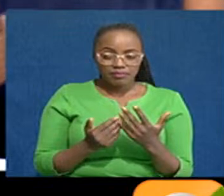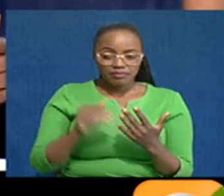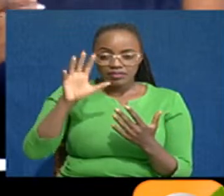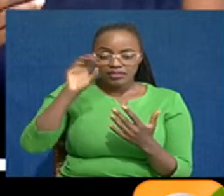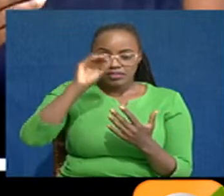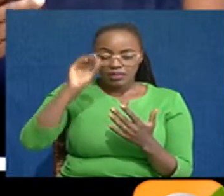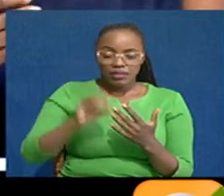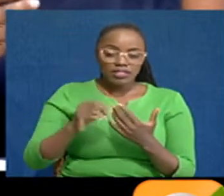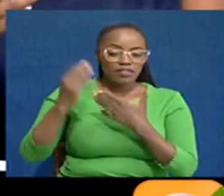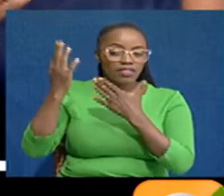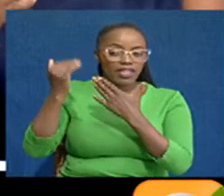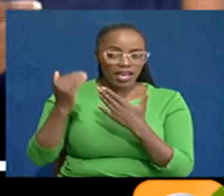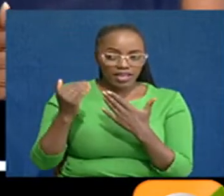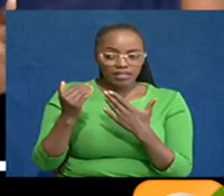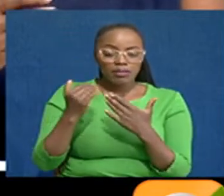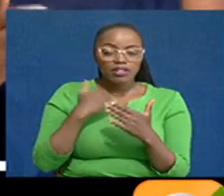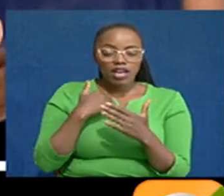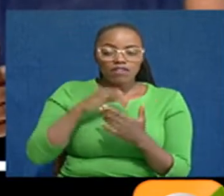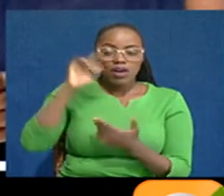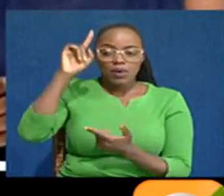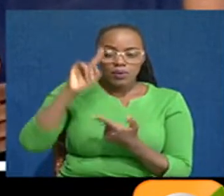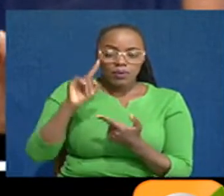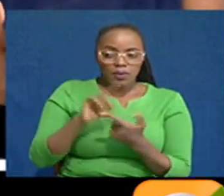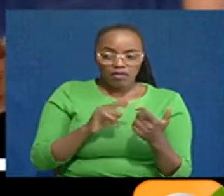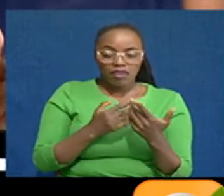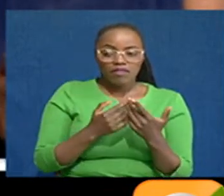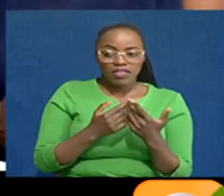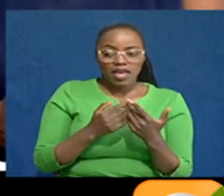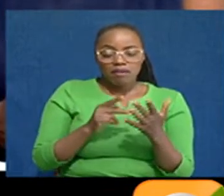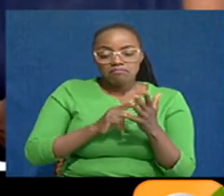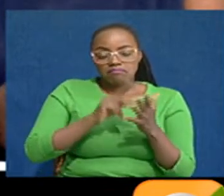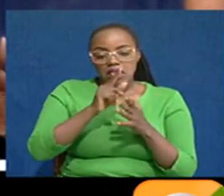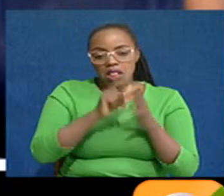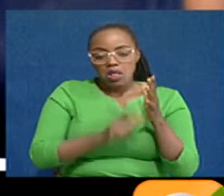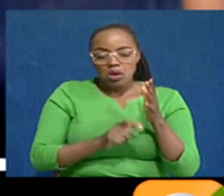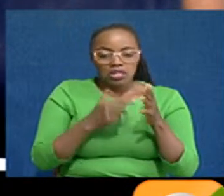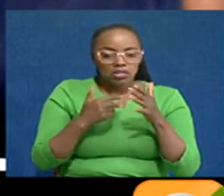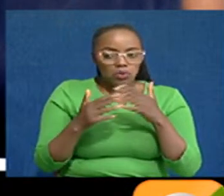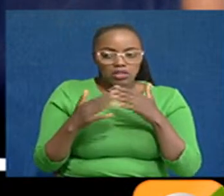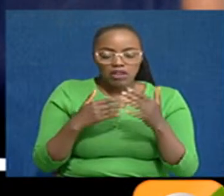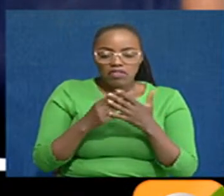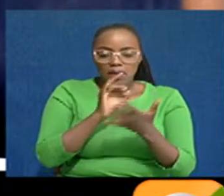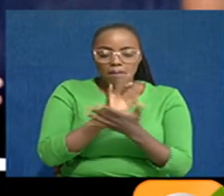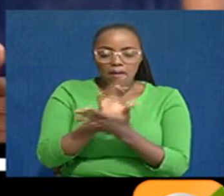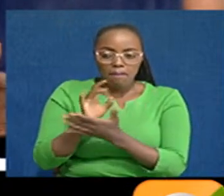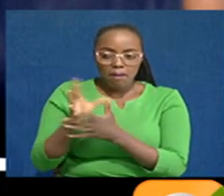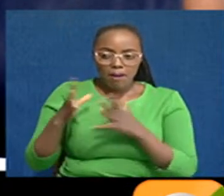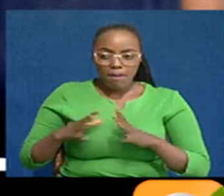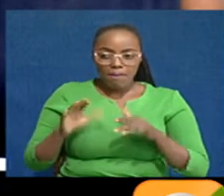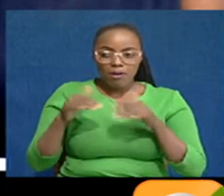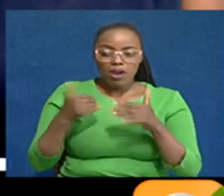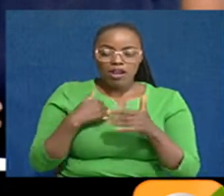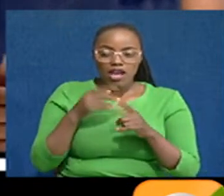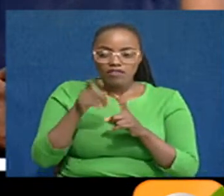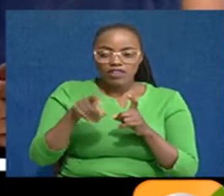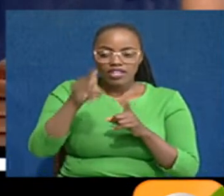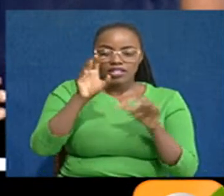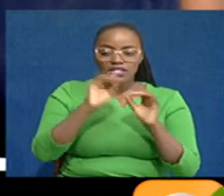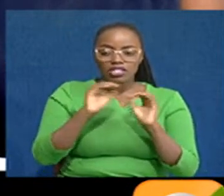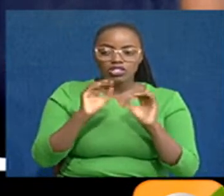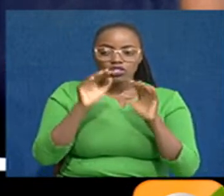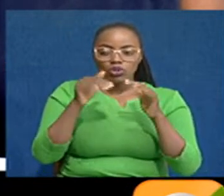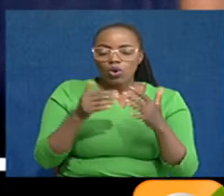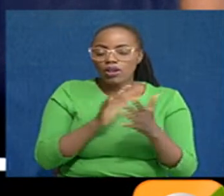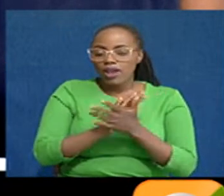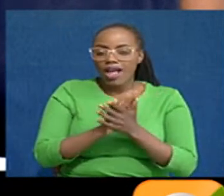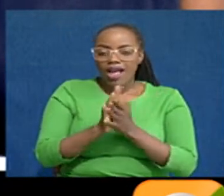they anticipate they're going to decrease their payroll one way or the other, either they'll lay off or there'll be no increases or anything